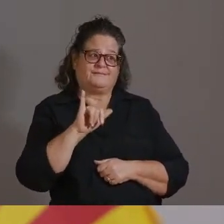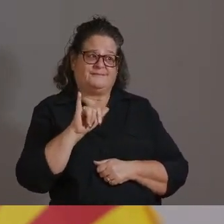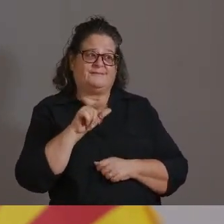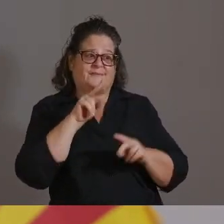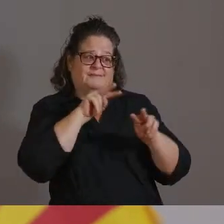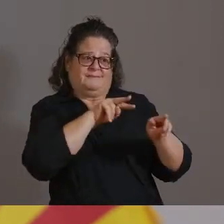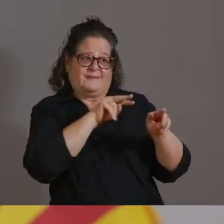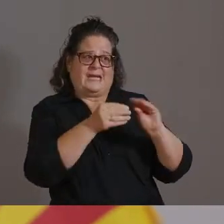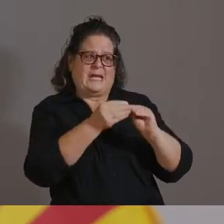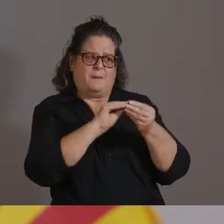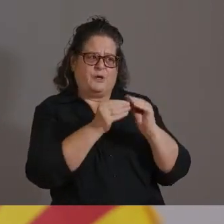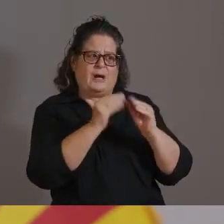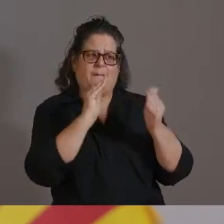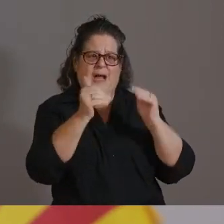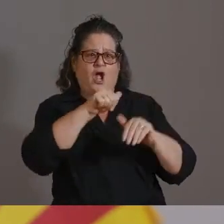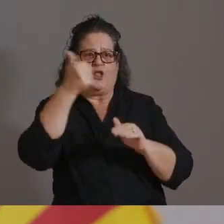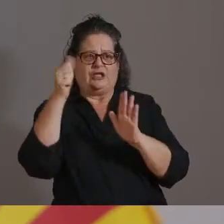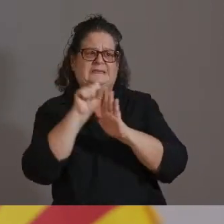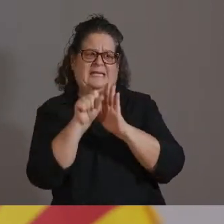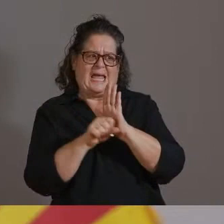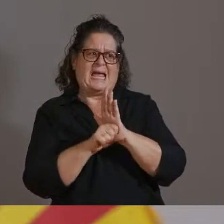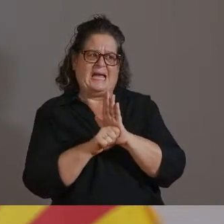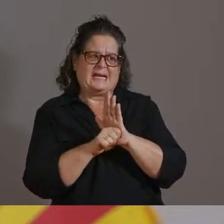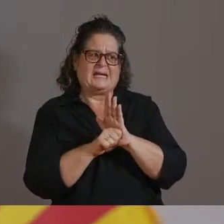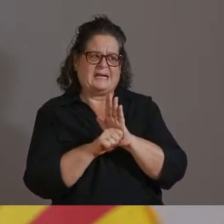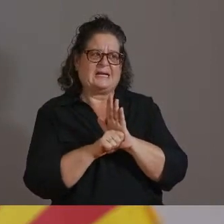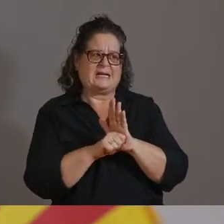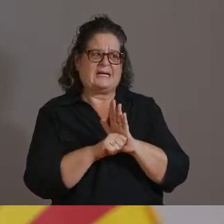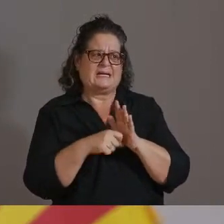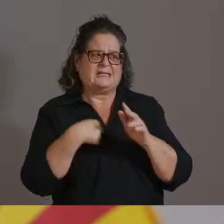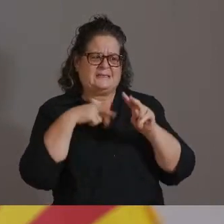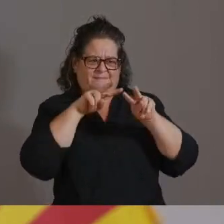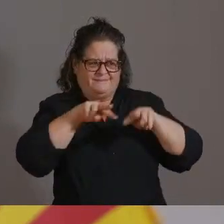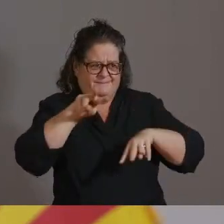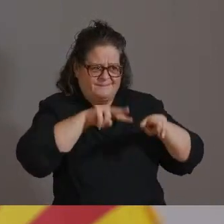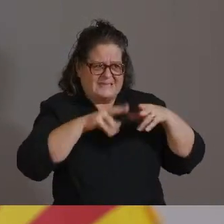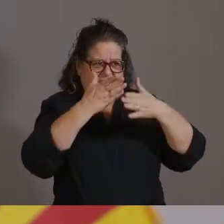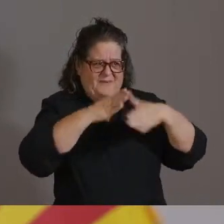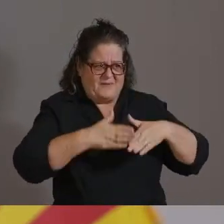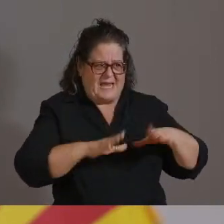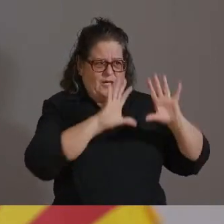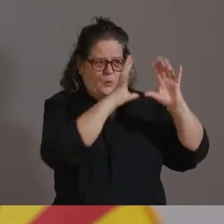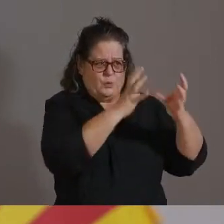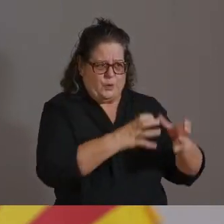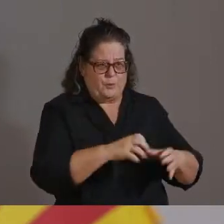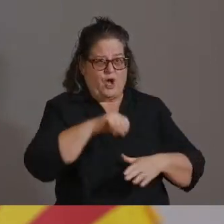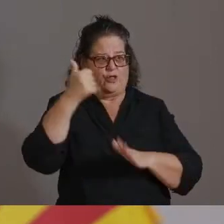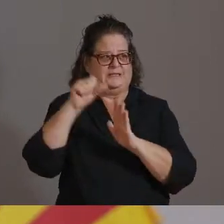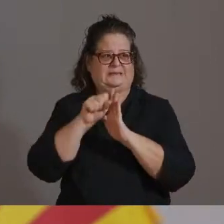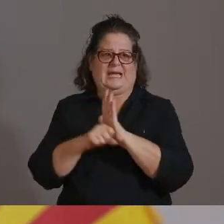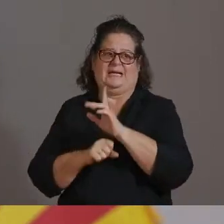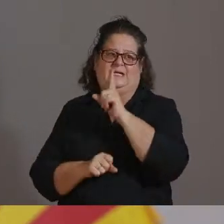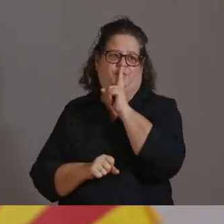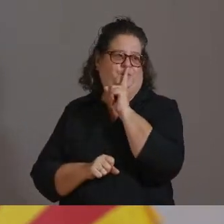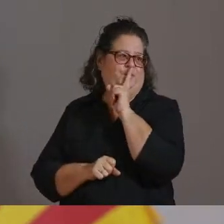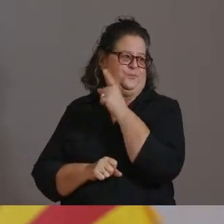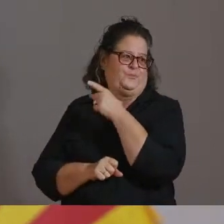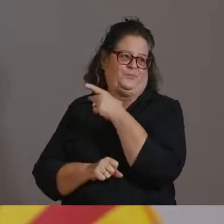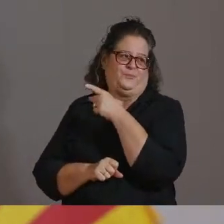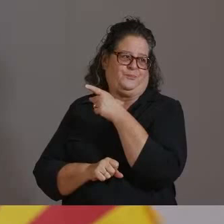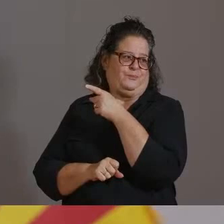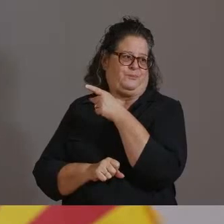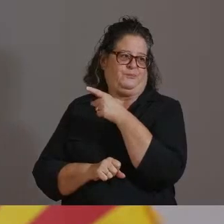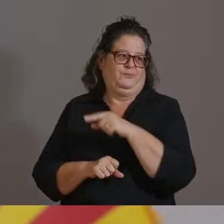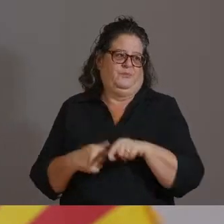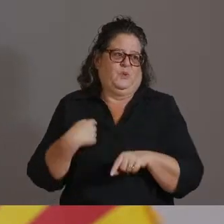the HIE, to try and get as complete data as we can. So we're not seeing a lot of differences between what we're seeing in